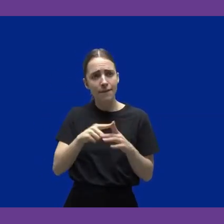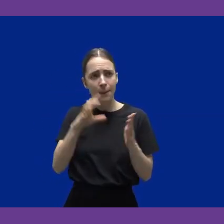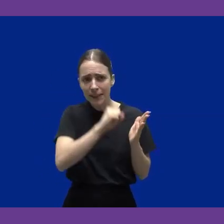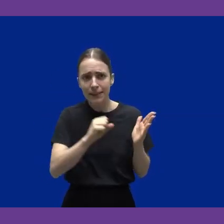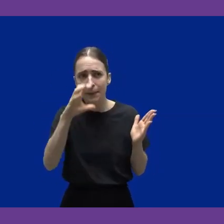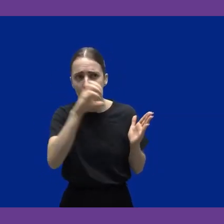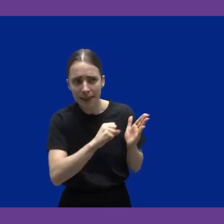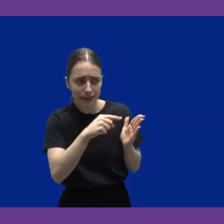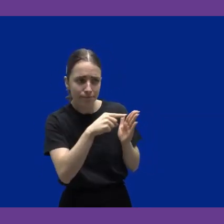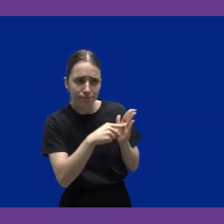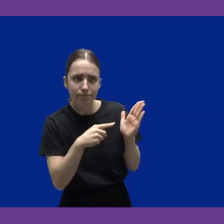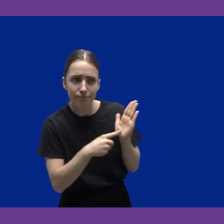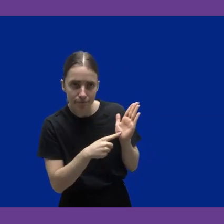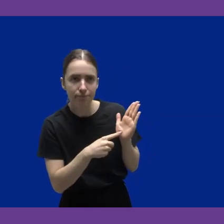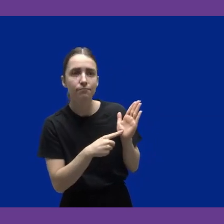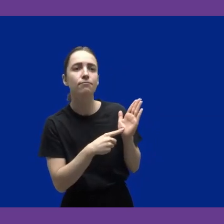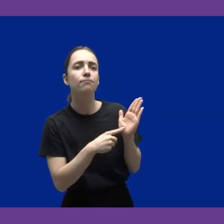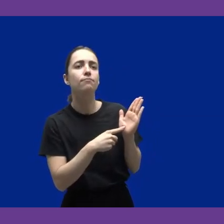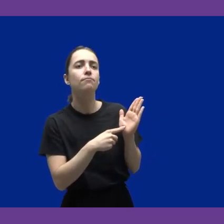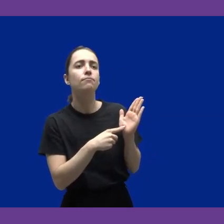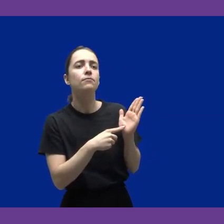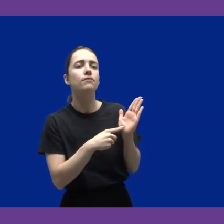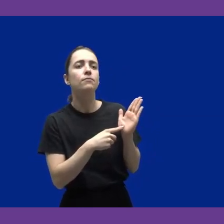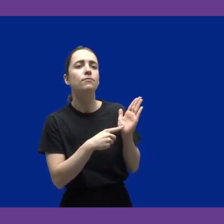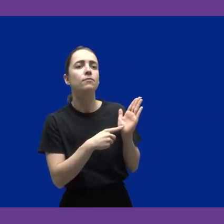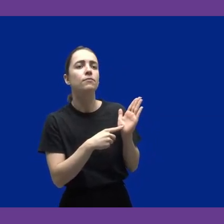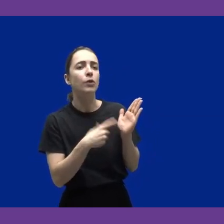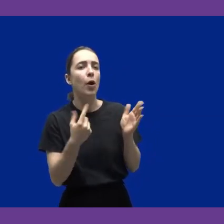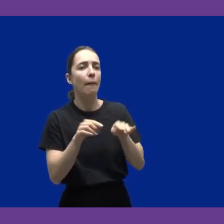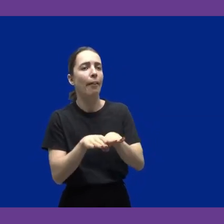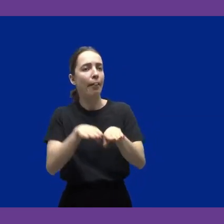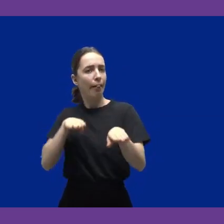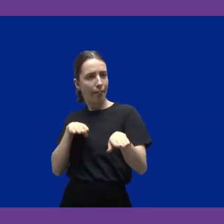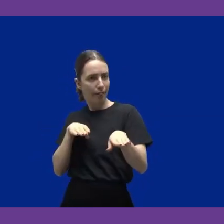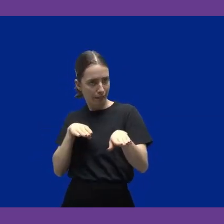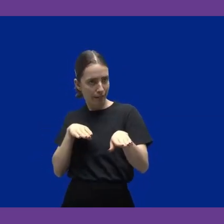reference? Again, what happened during this period where we don't have harmonized standard?